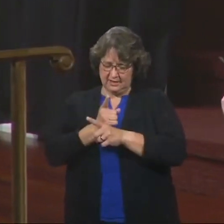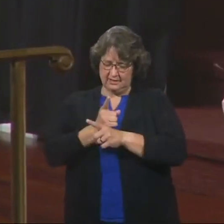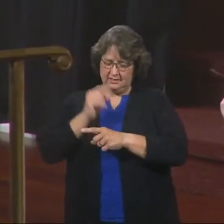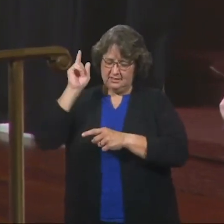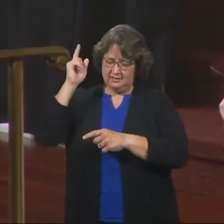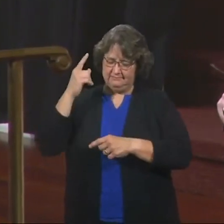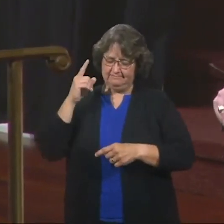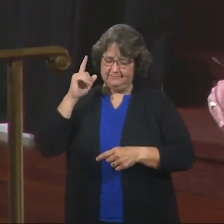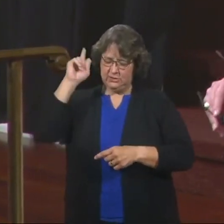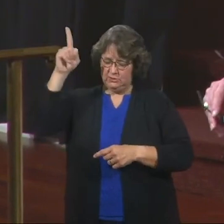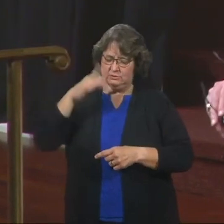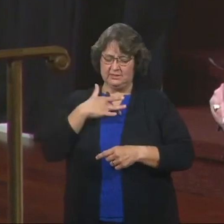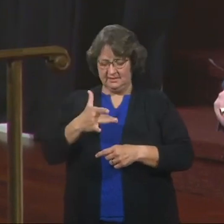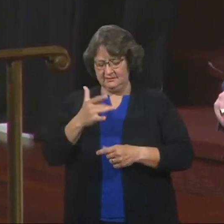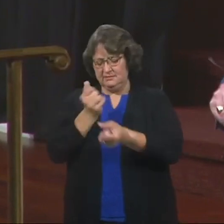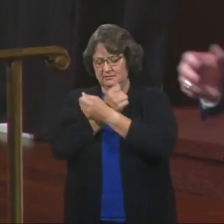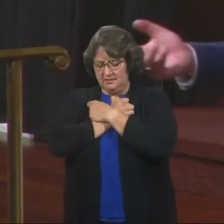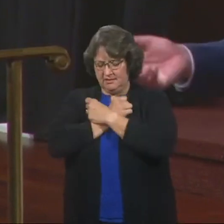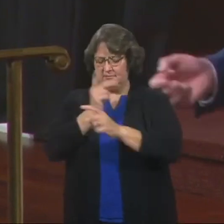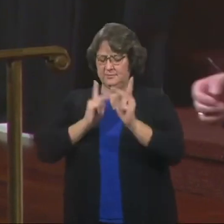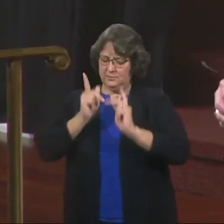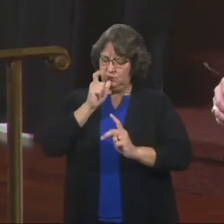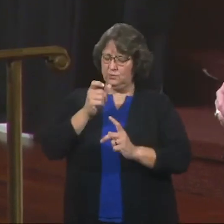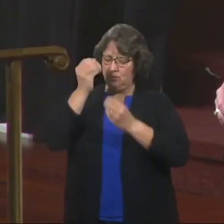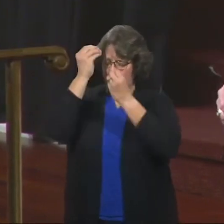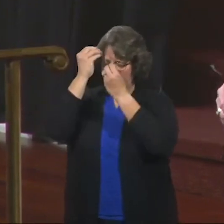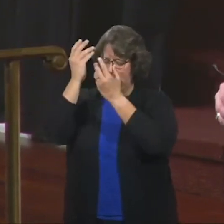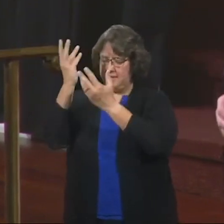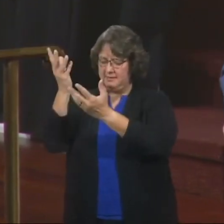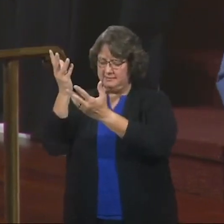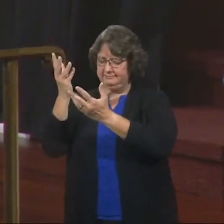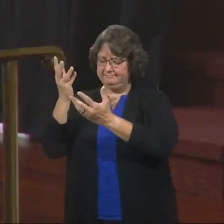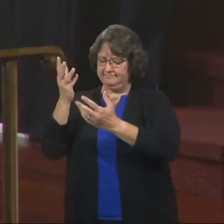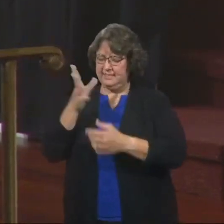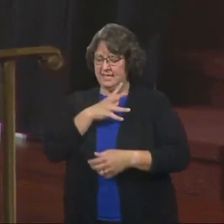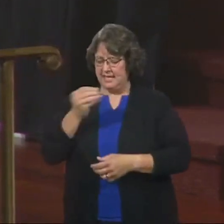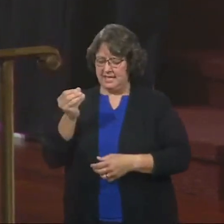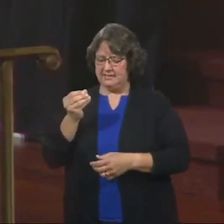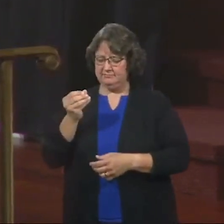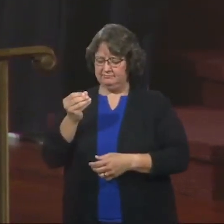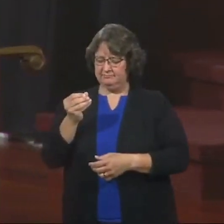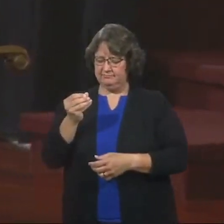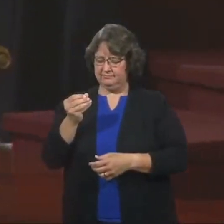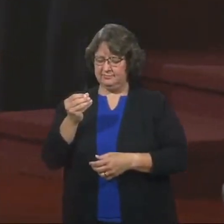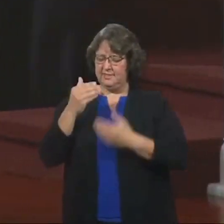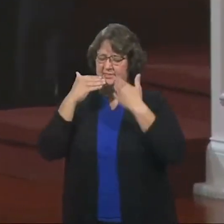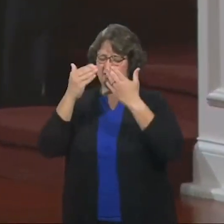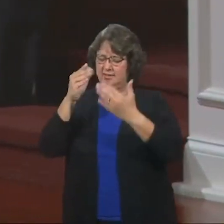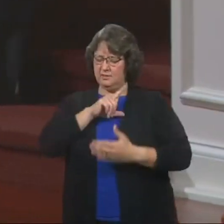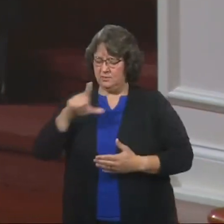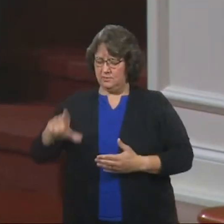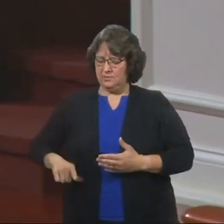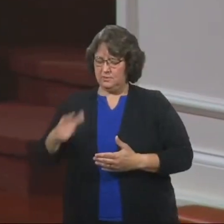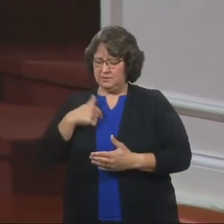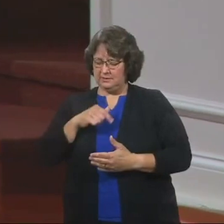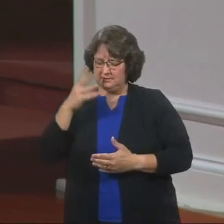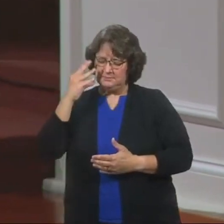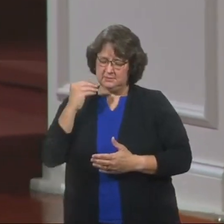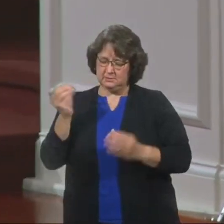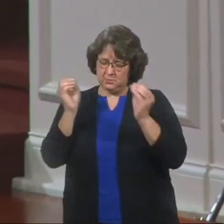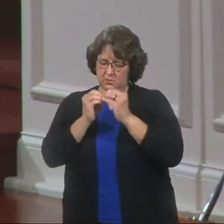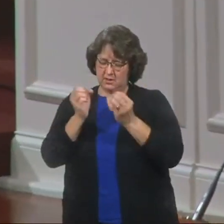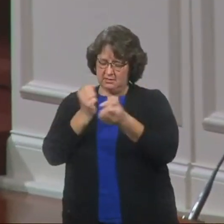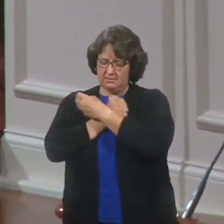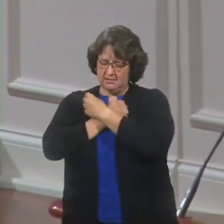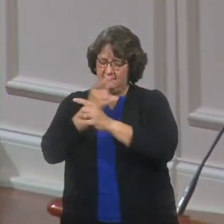love those especially who obey. And then, Lord, thank you that we can experience more love from you